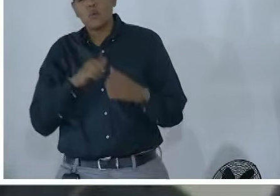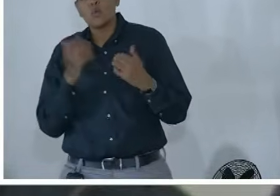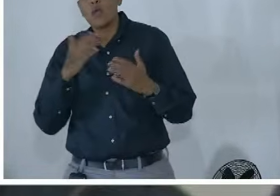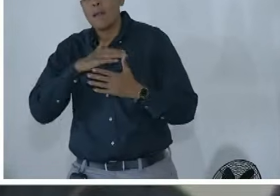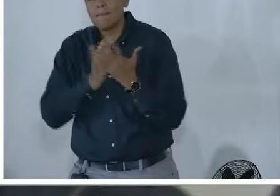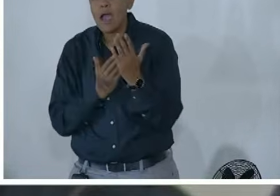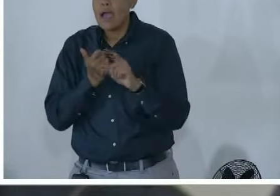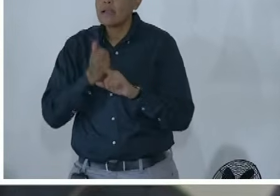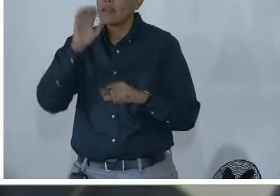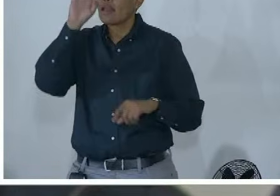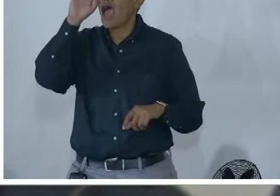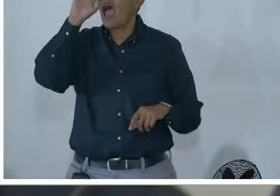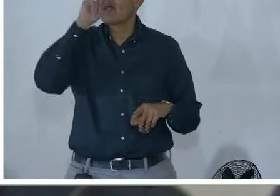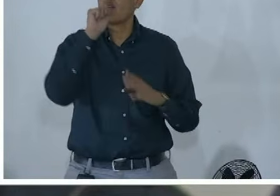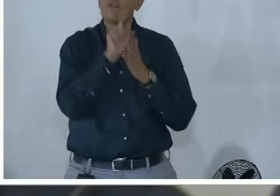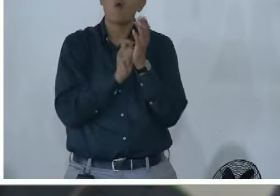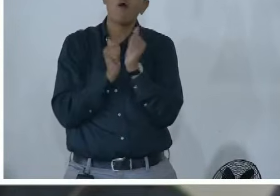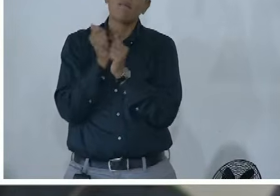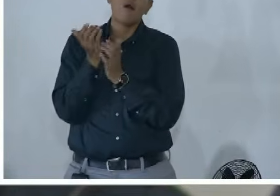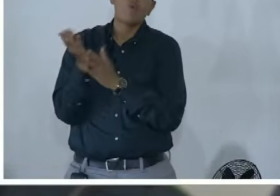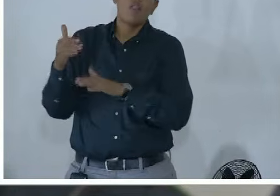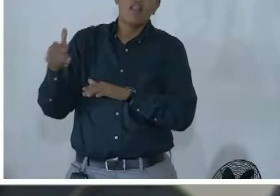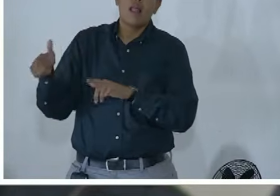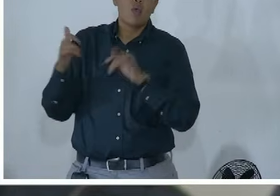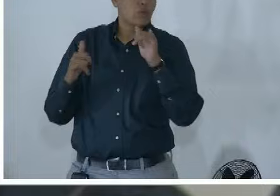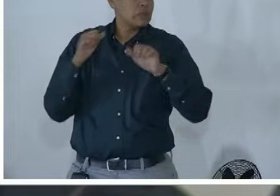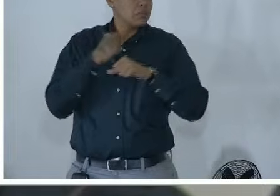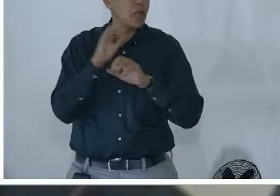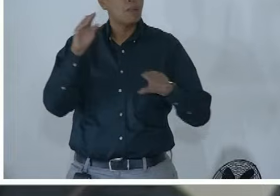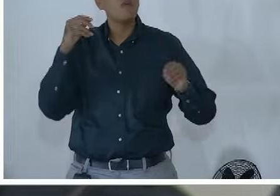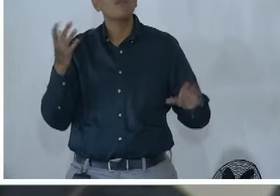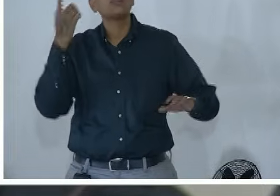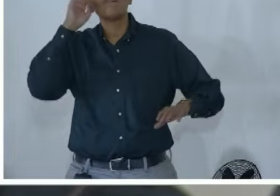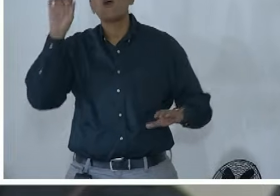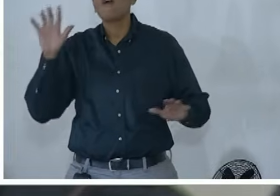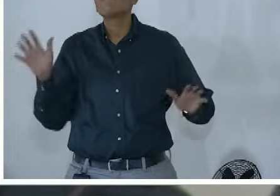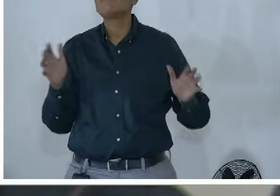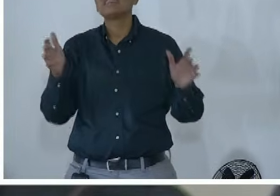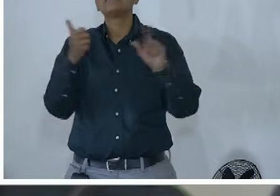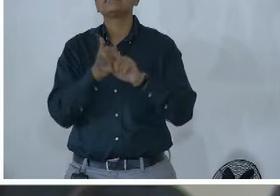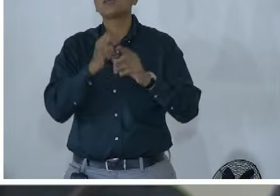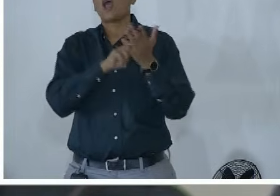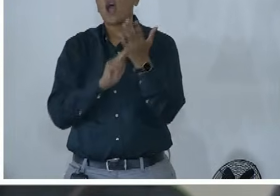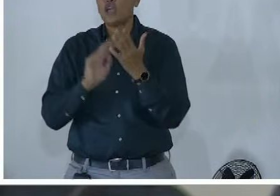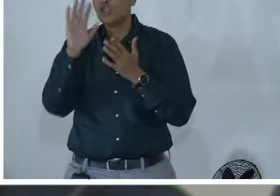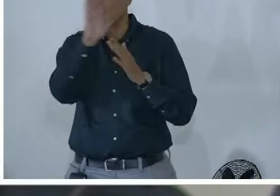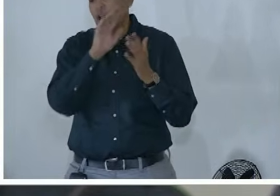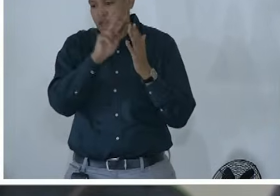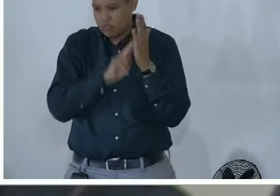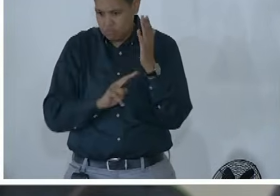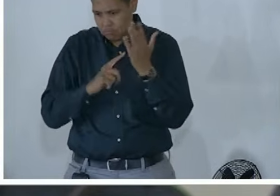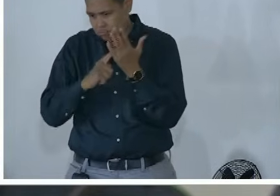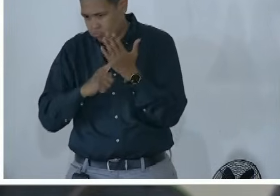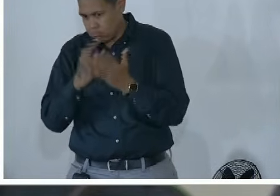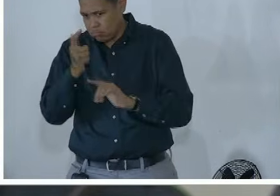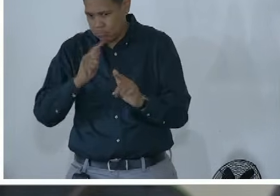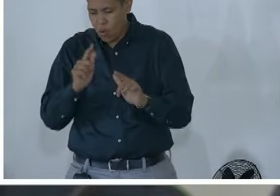Part 9 of the bill, which makes provision for facilitated contract